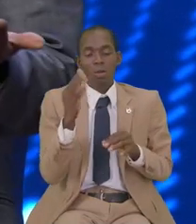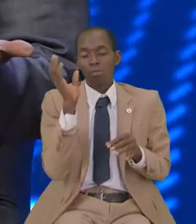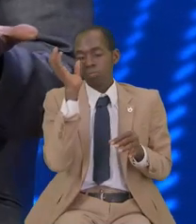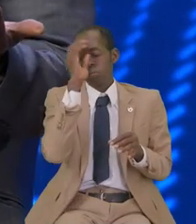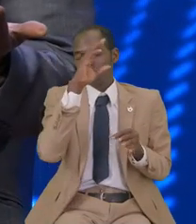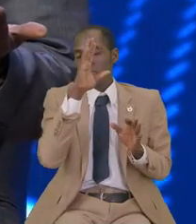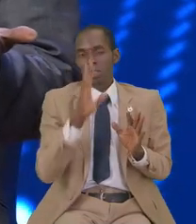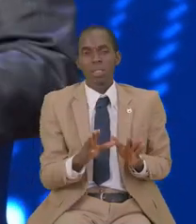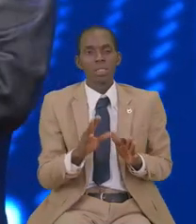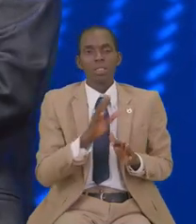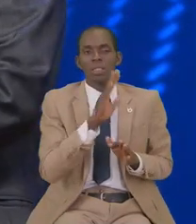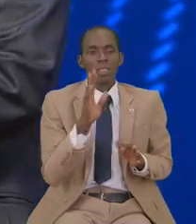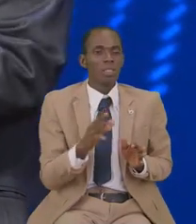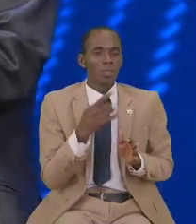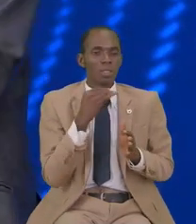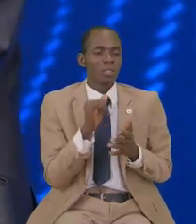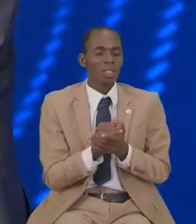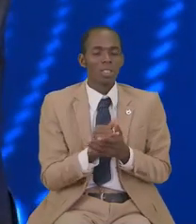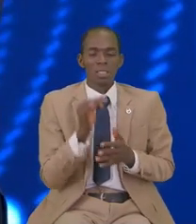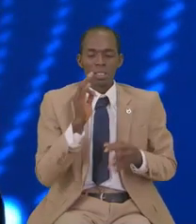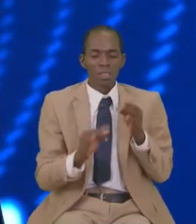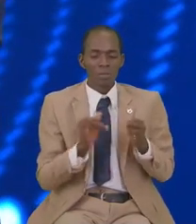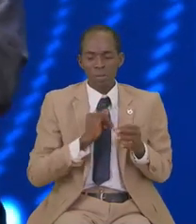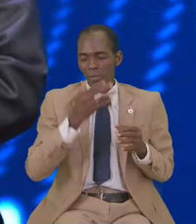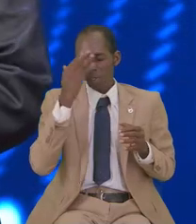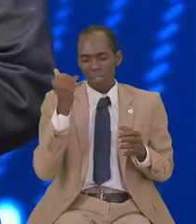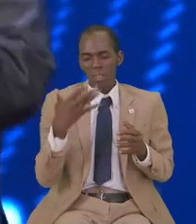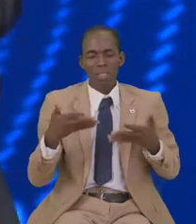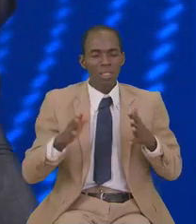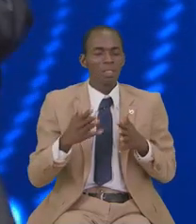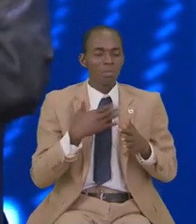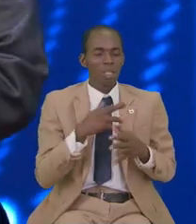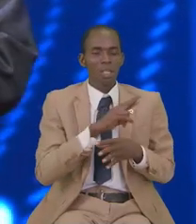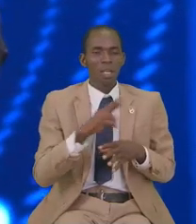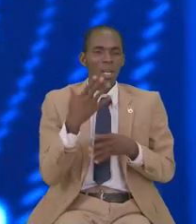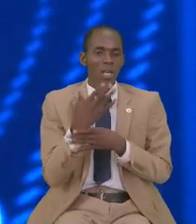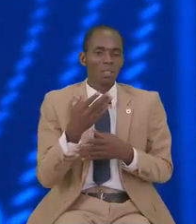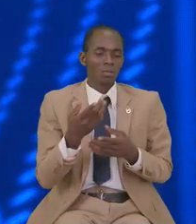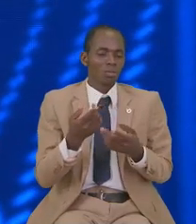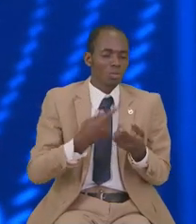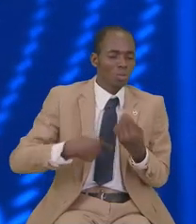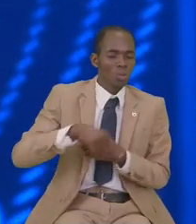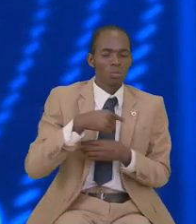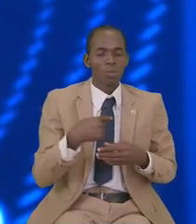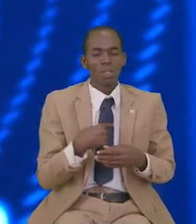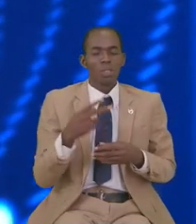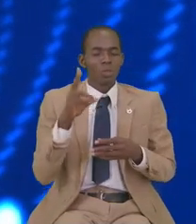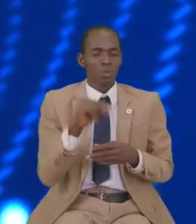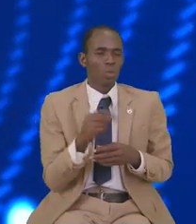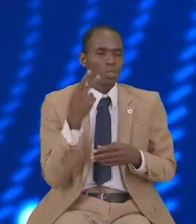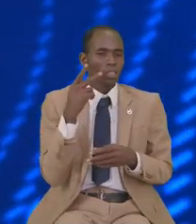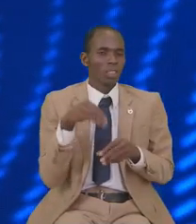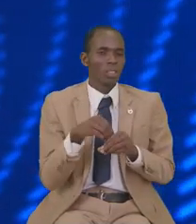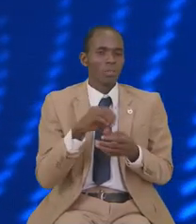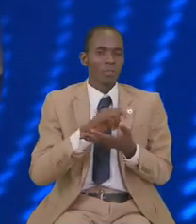if I forget thee, O Jerusalem, let my right hand forget Akanmu. Look at verse 6. In verse 6, if I do